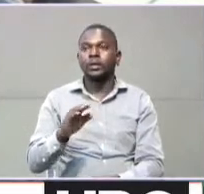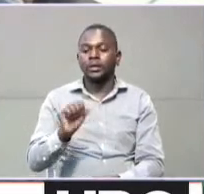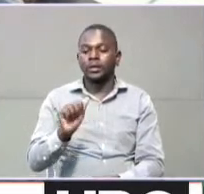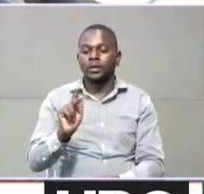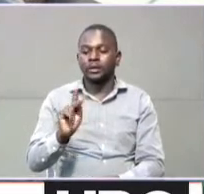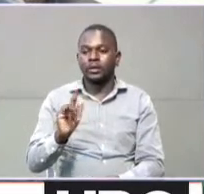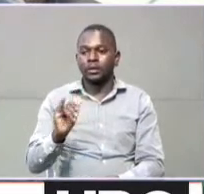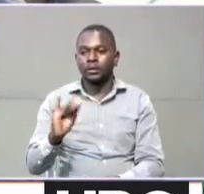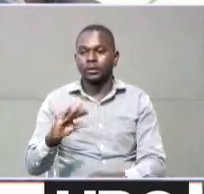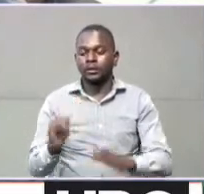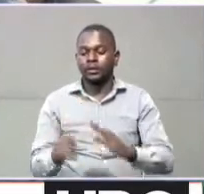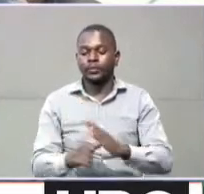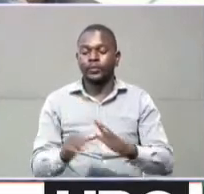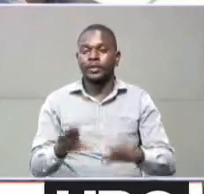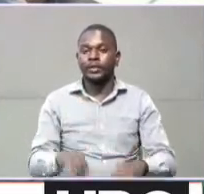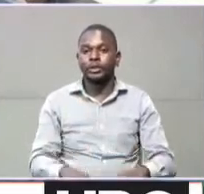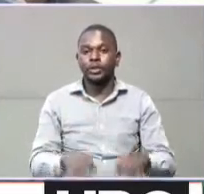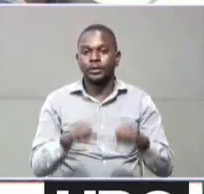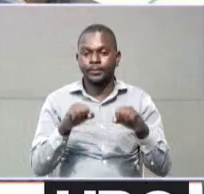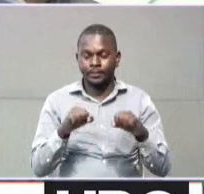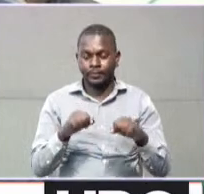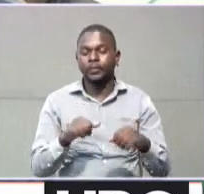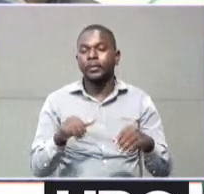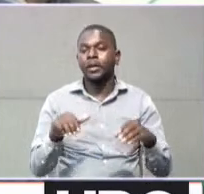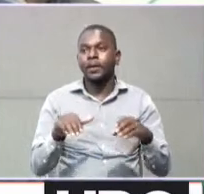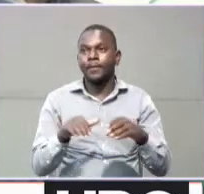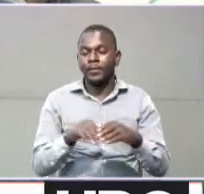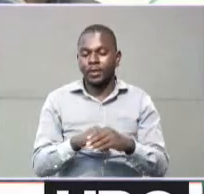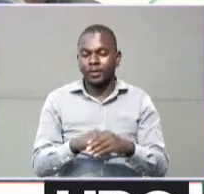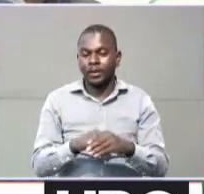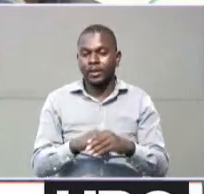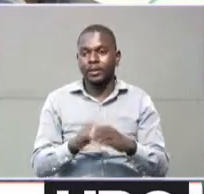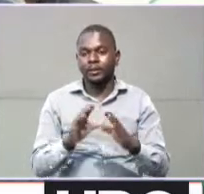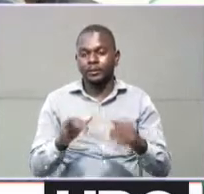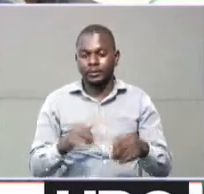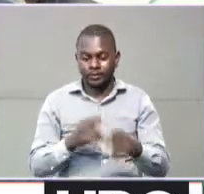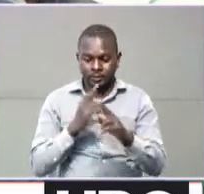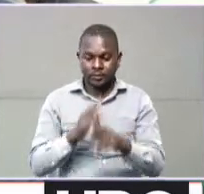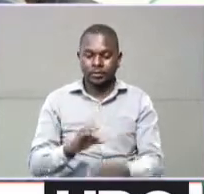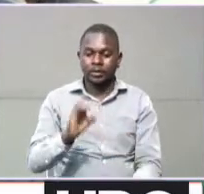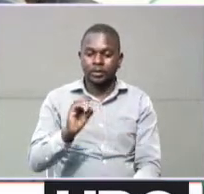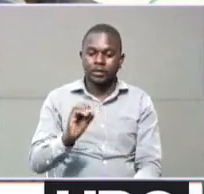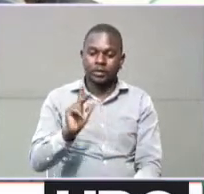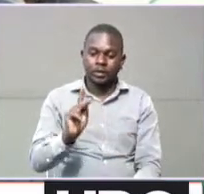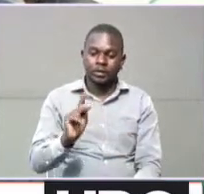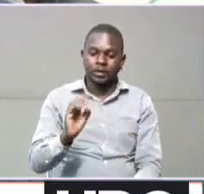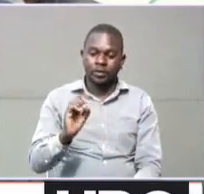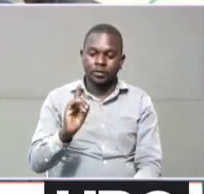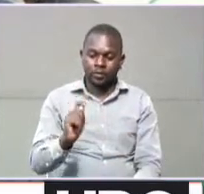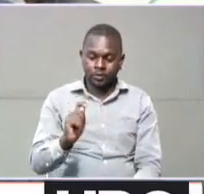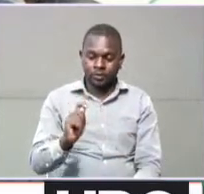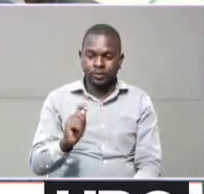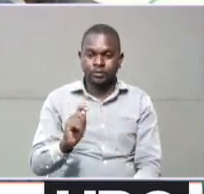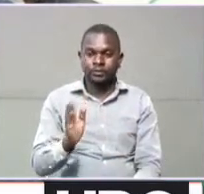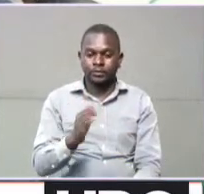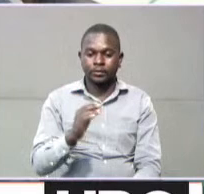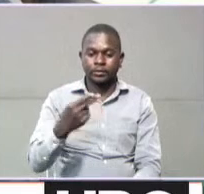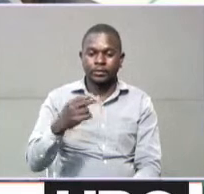deputy chairperson the members are honorable occurred boniface henry